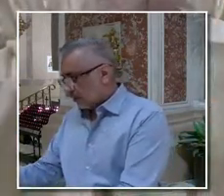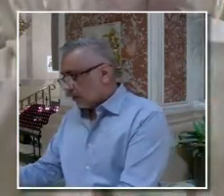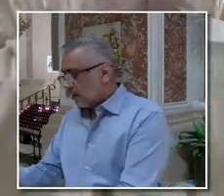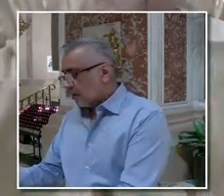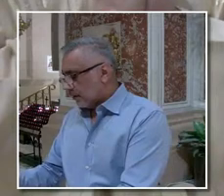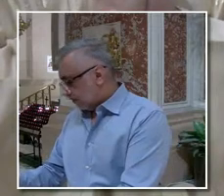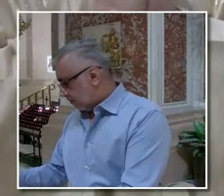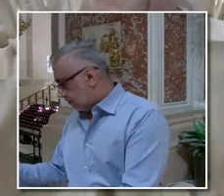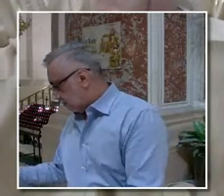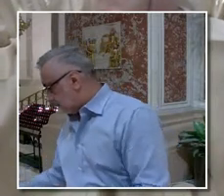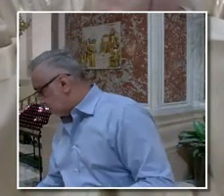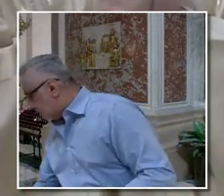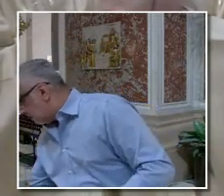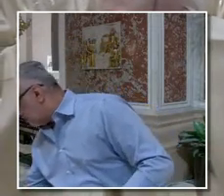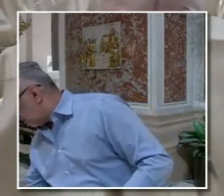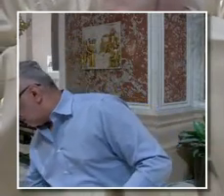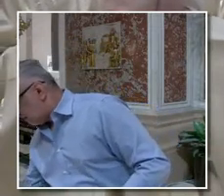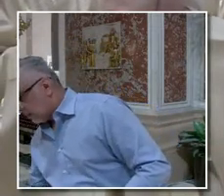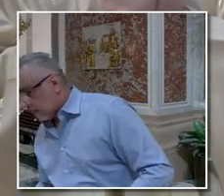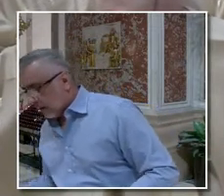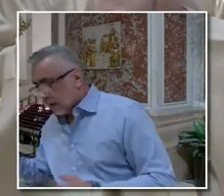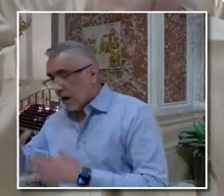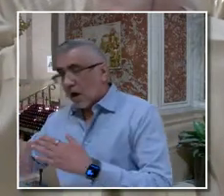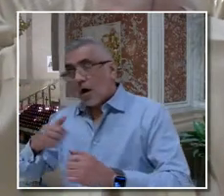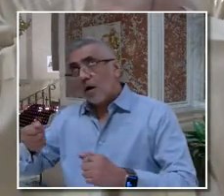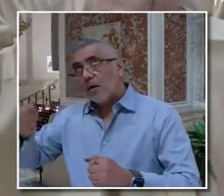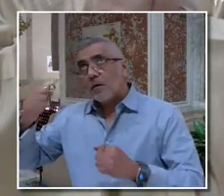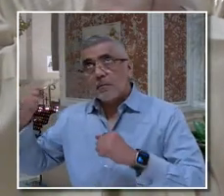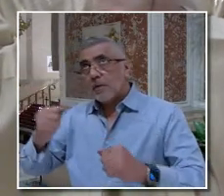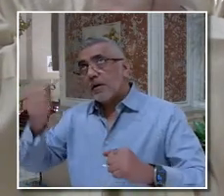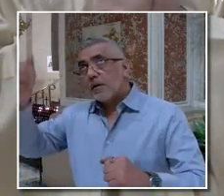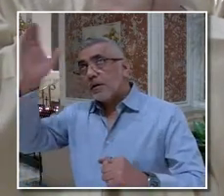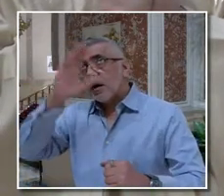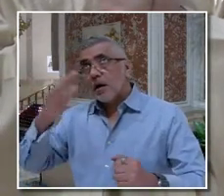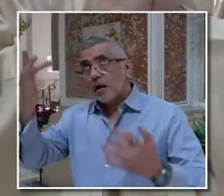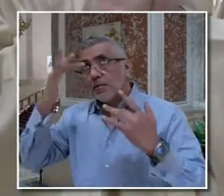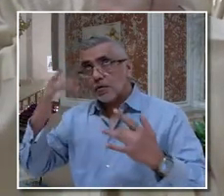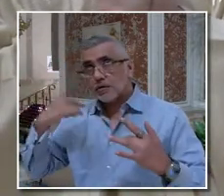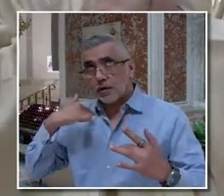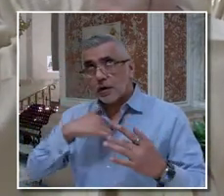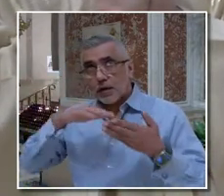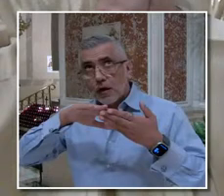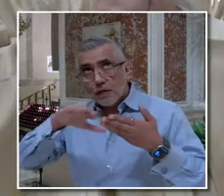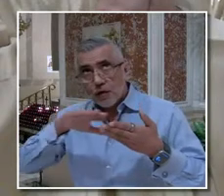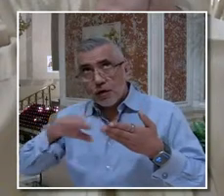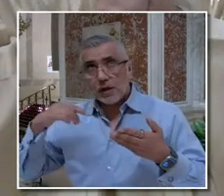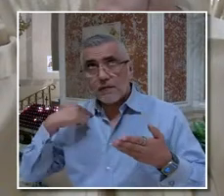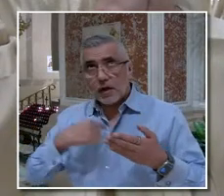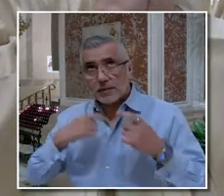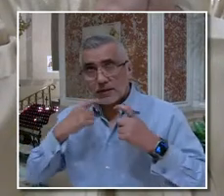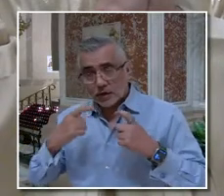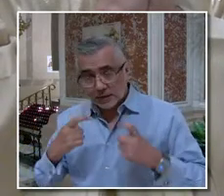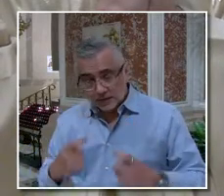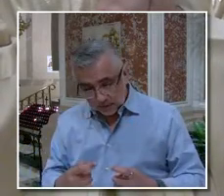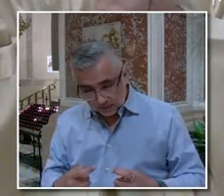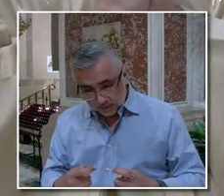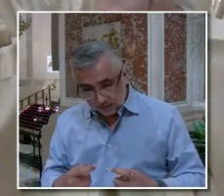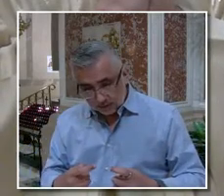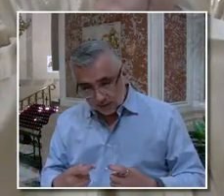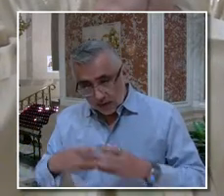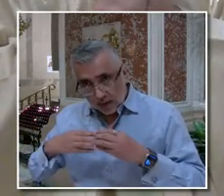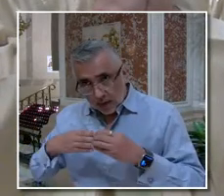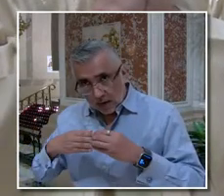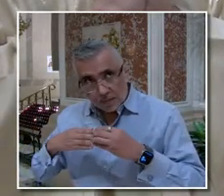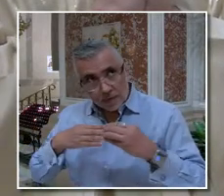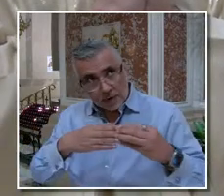May Almighty God have mercy on us, forgive us our sins,